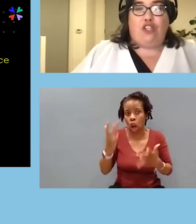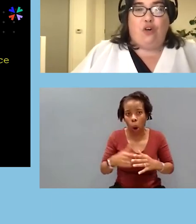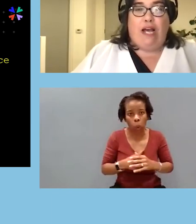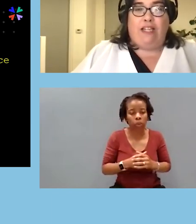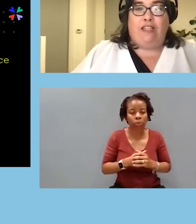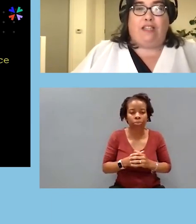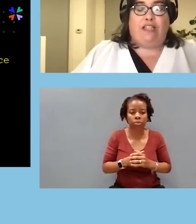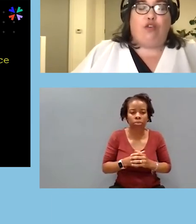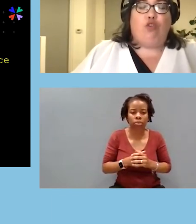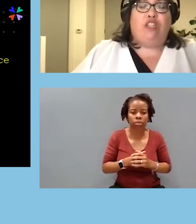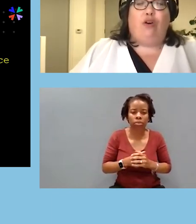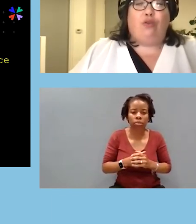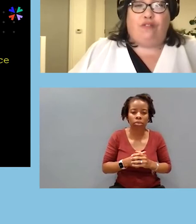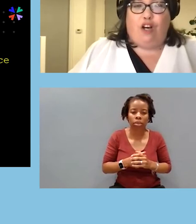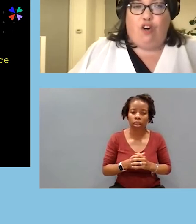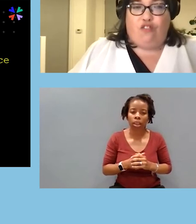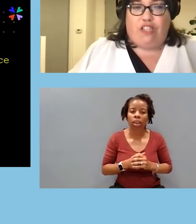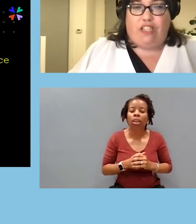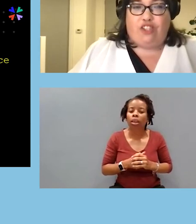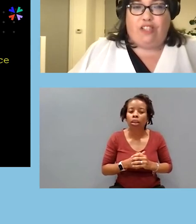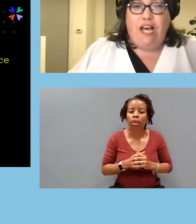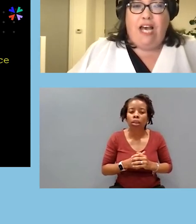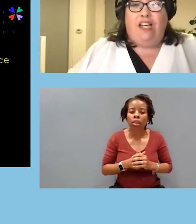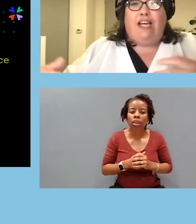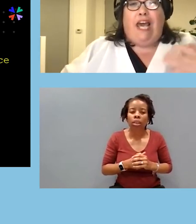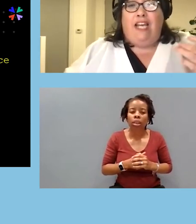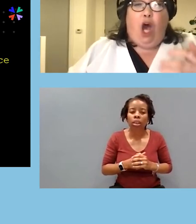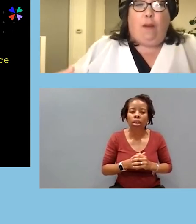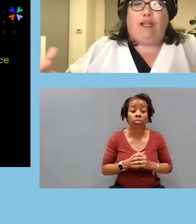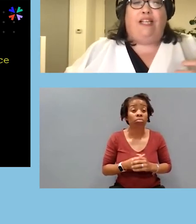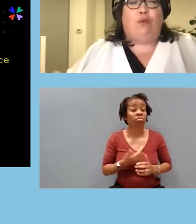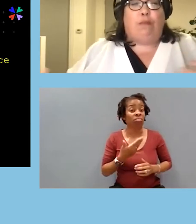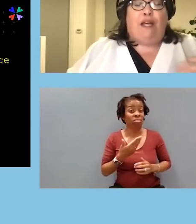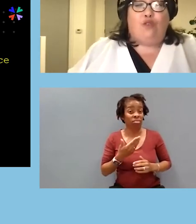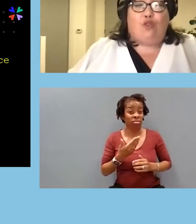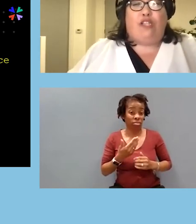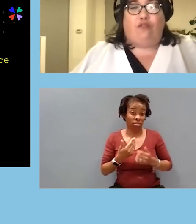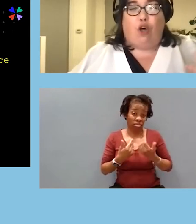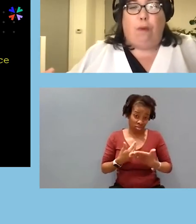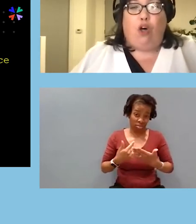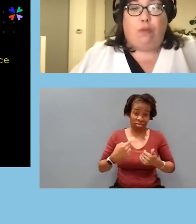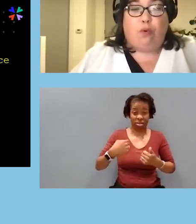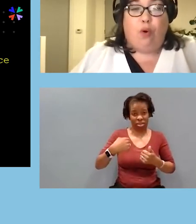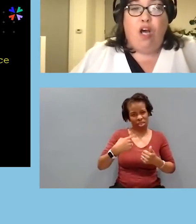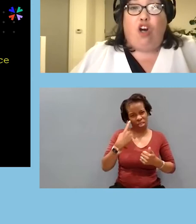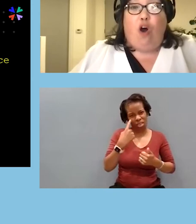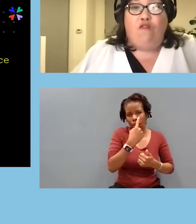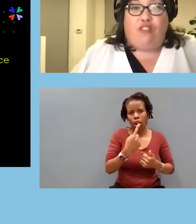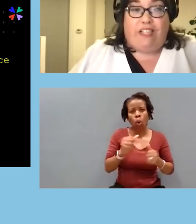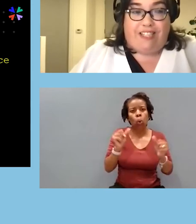this is shorthand that's result of our conversation. And again, I played with the boundaries of the